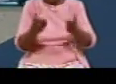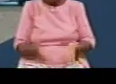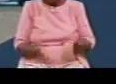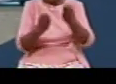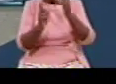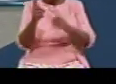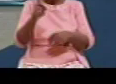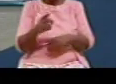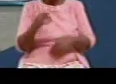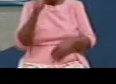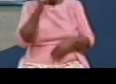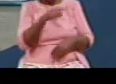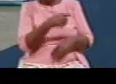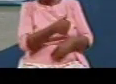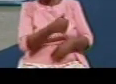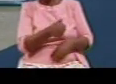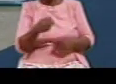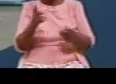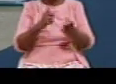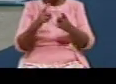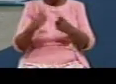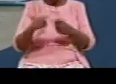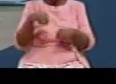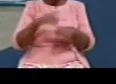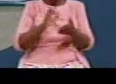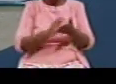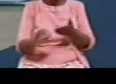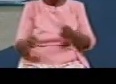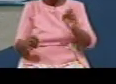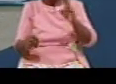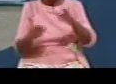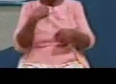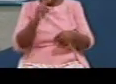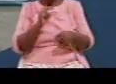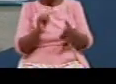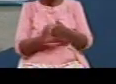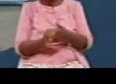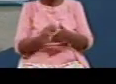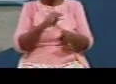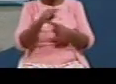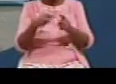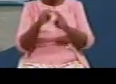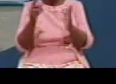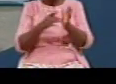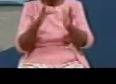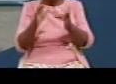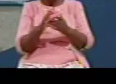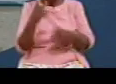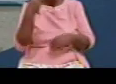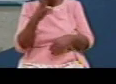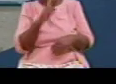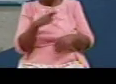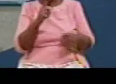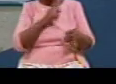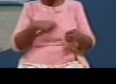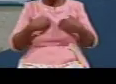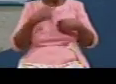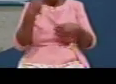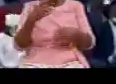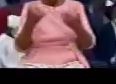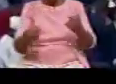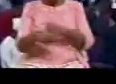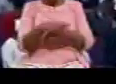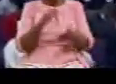herself. And then in verse 12, we're told that when Jesus saw her, the Lord has seen you today. Deliverance has